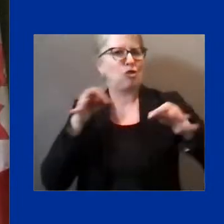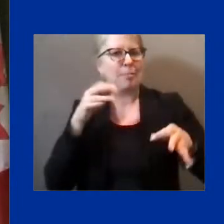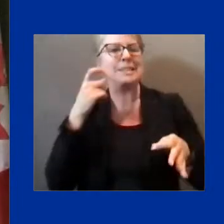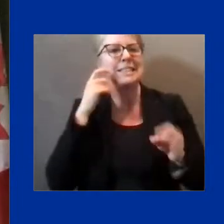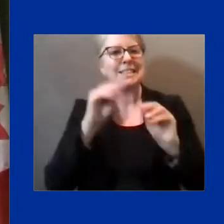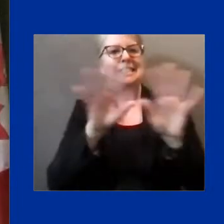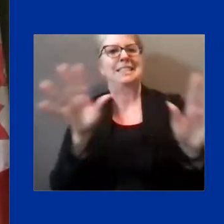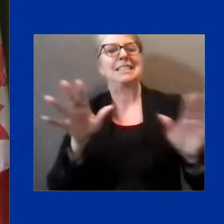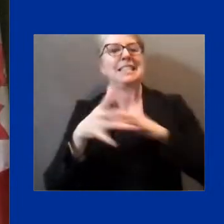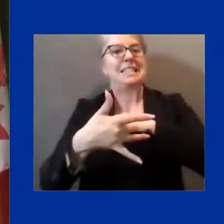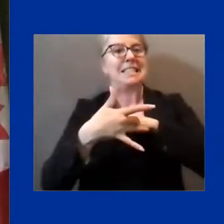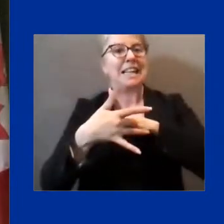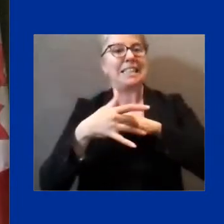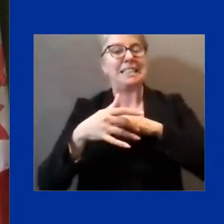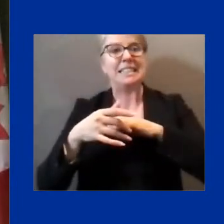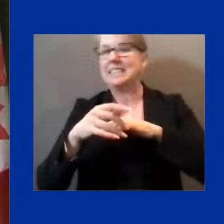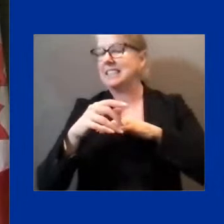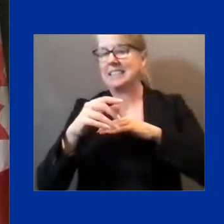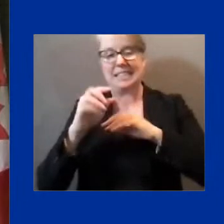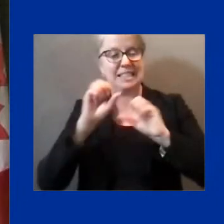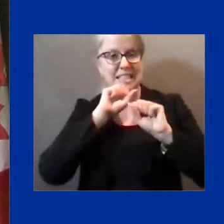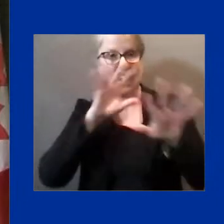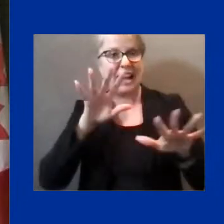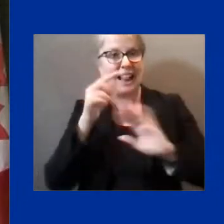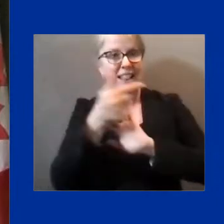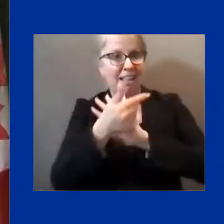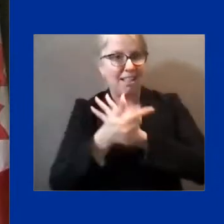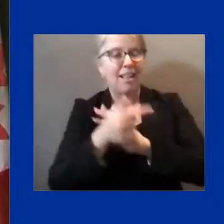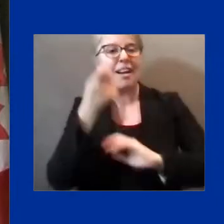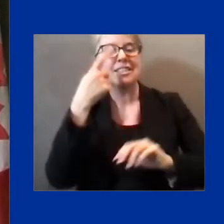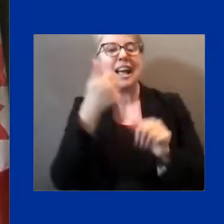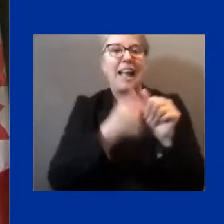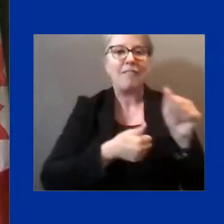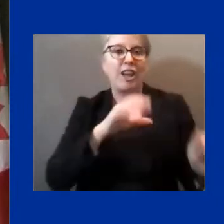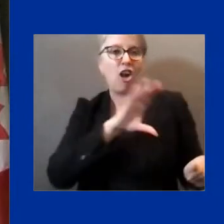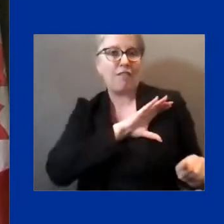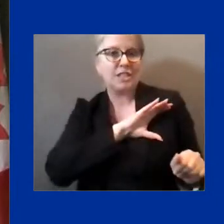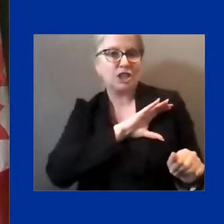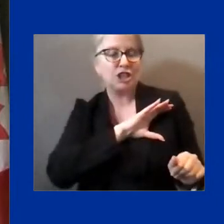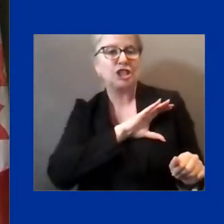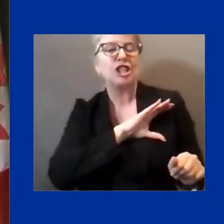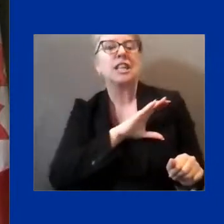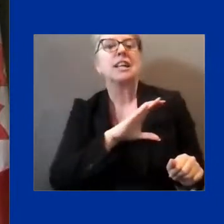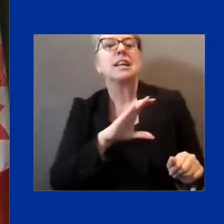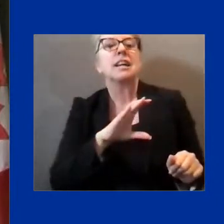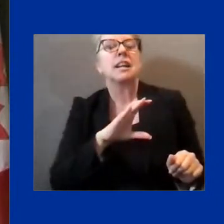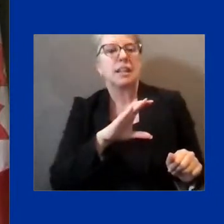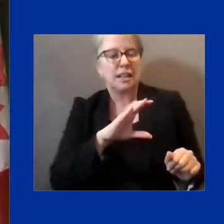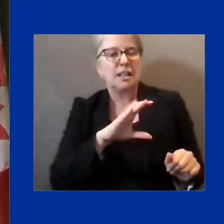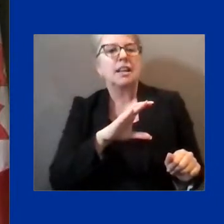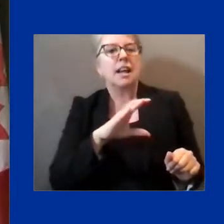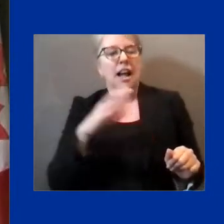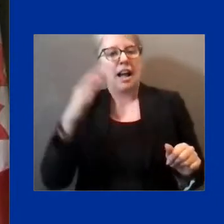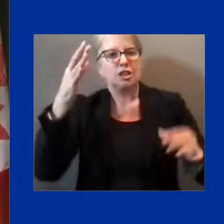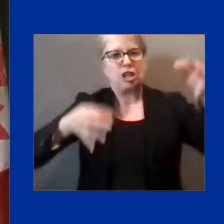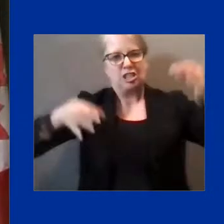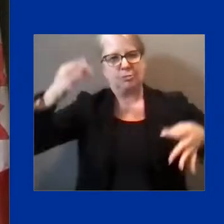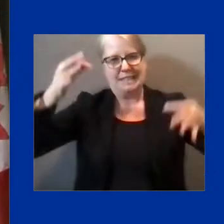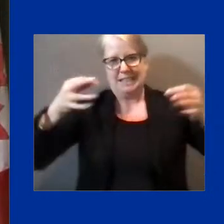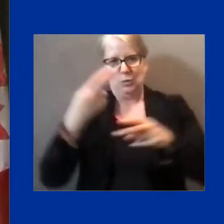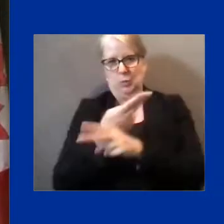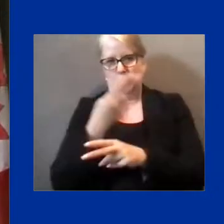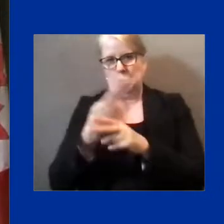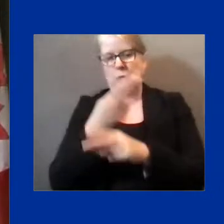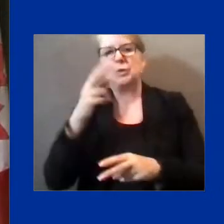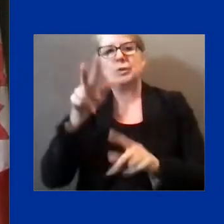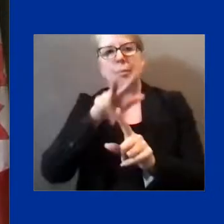technically, quote-unquote, legal. That said, every officer has... a judgment that they apply to